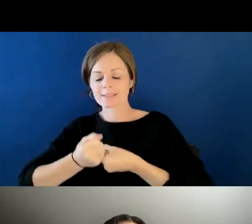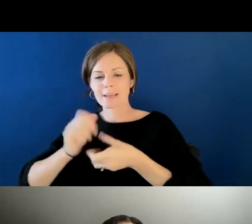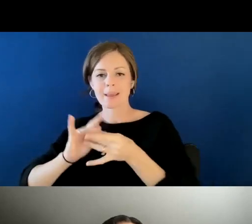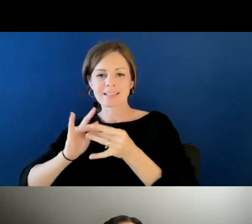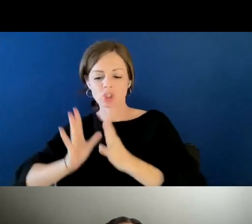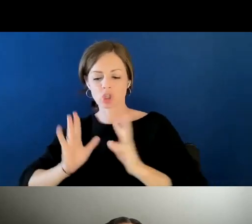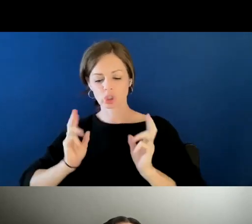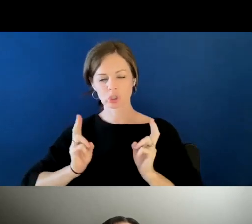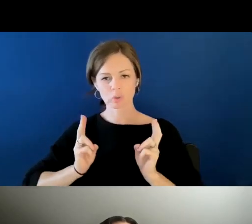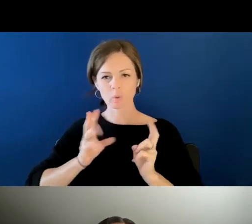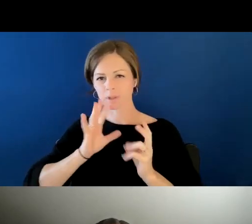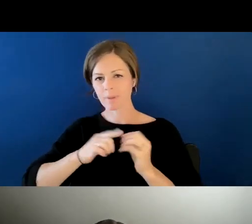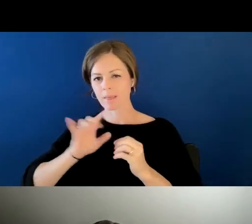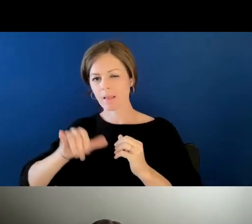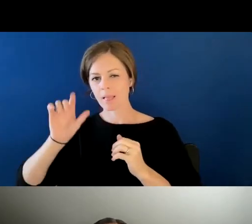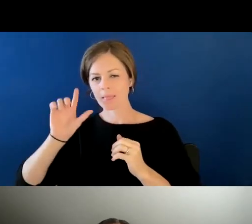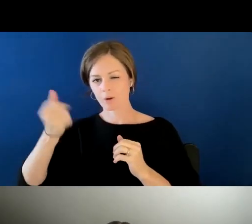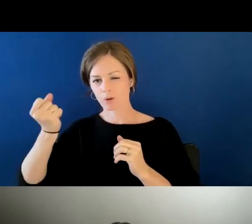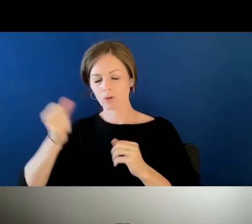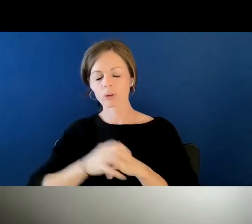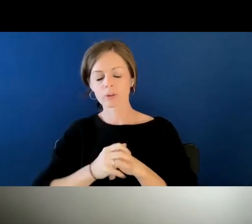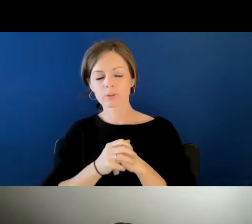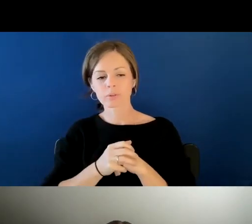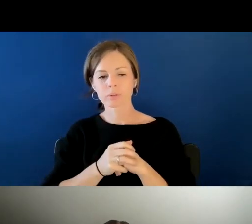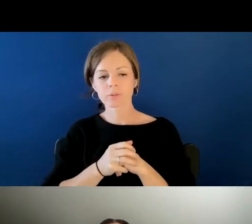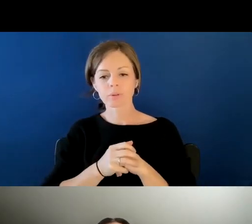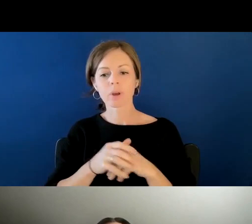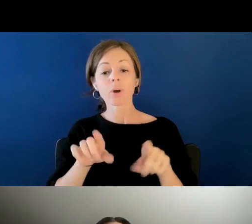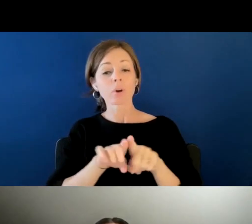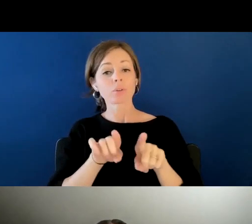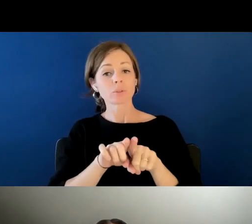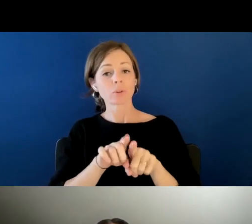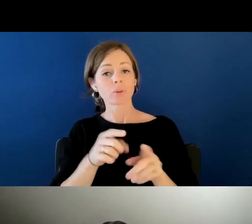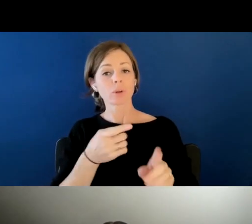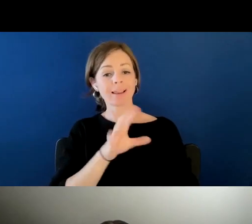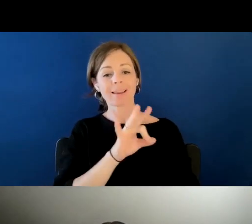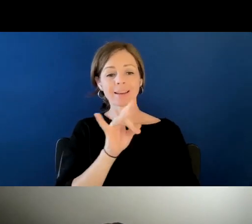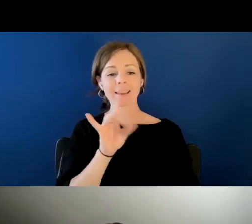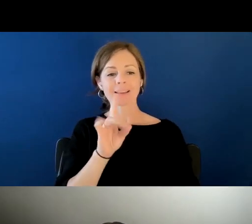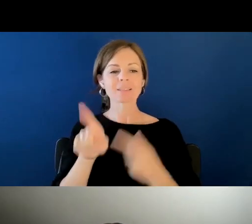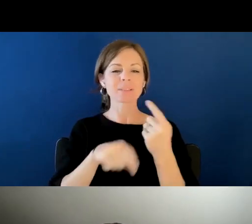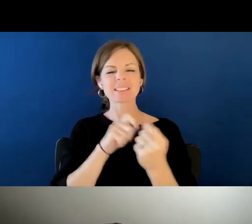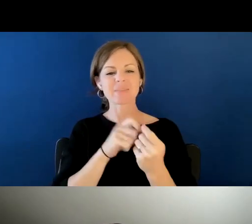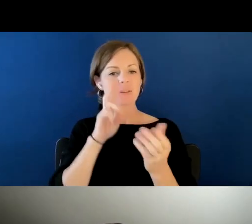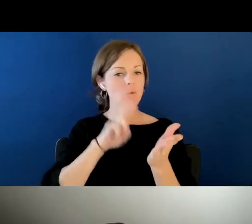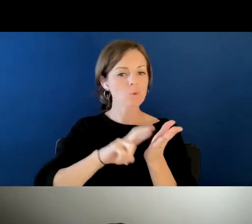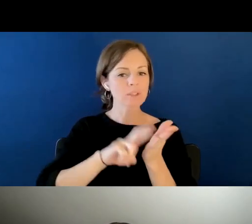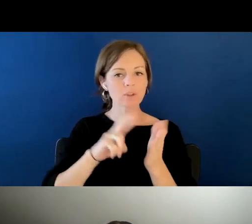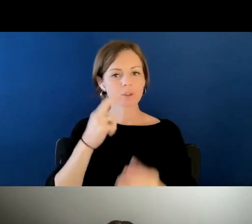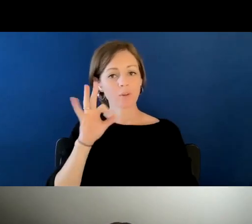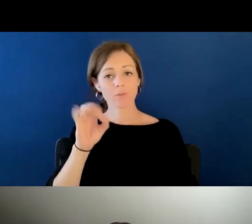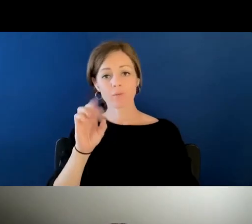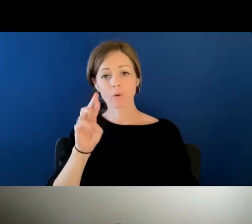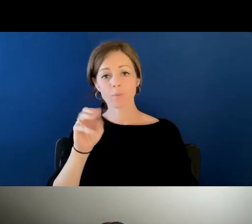second. And then what we also gained from 988 specific formative research are evidence-based